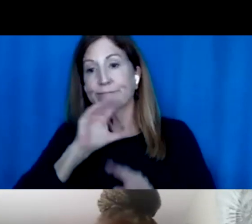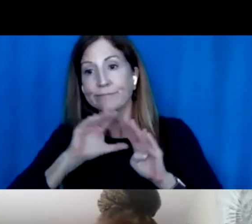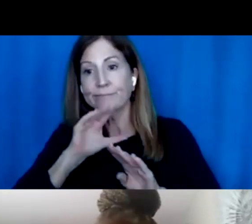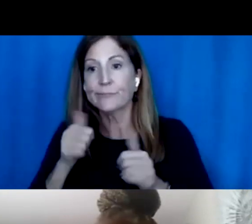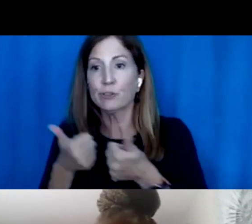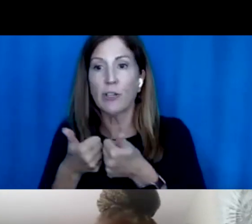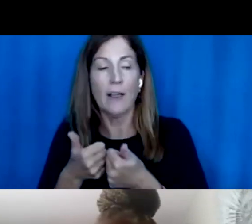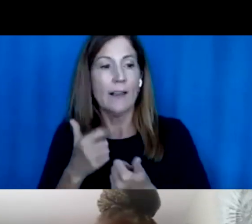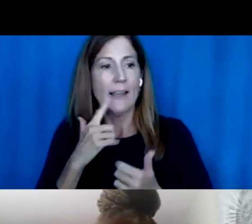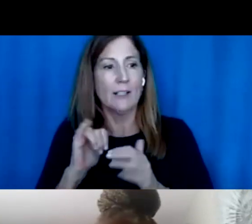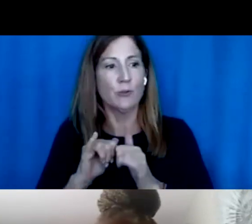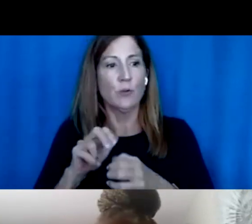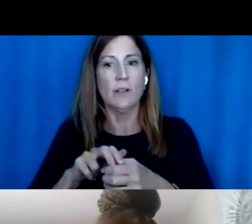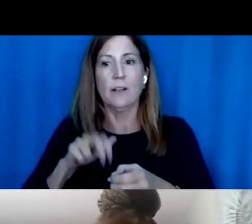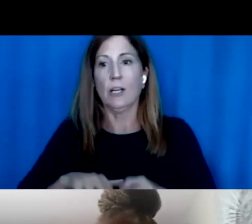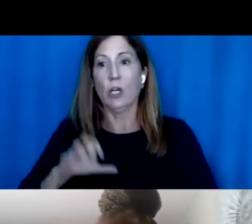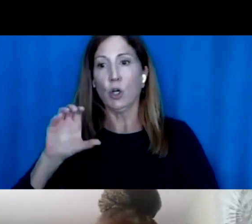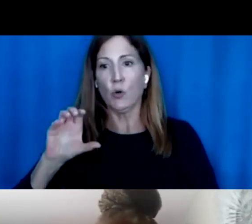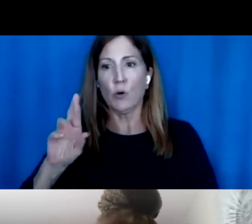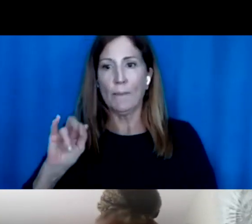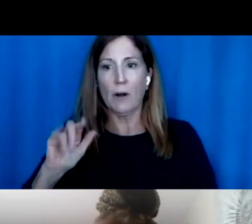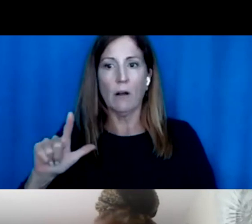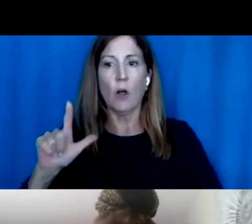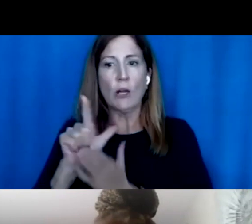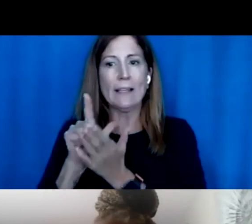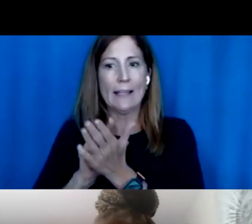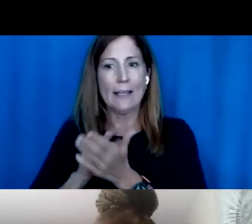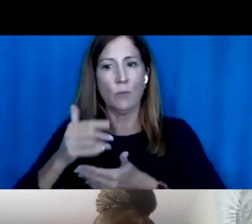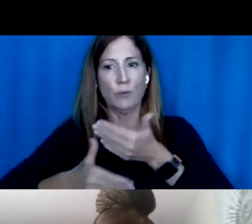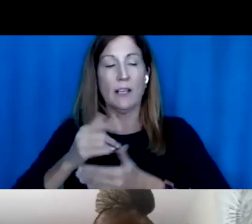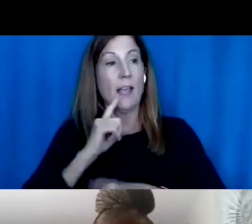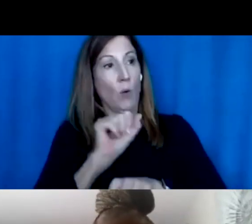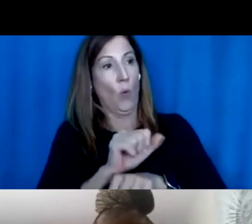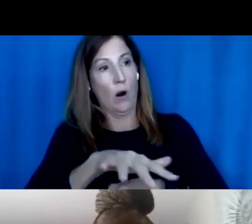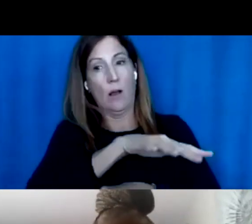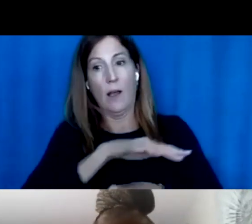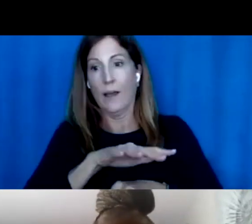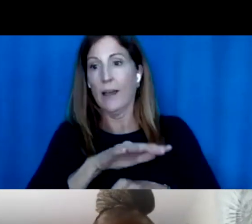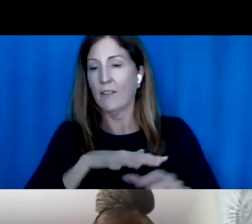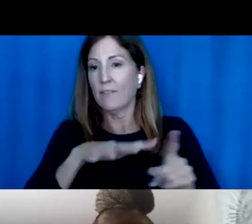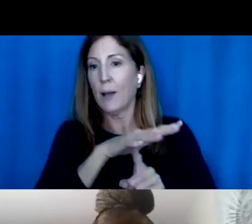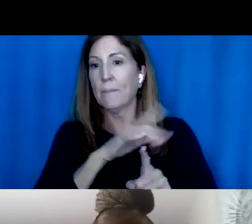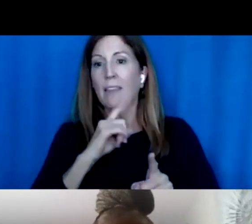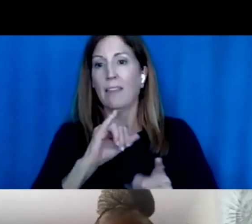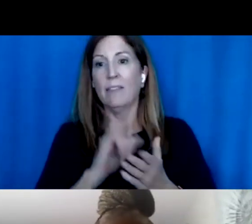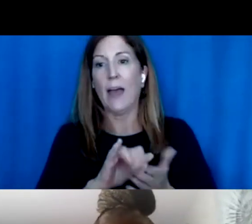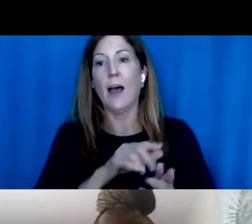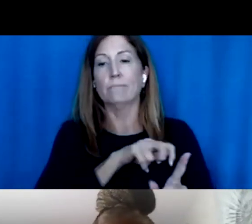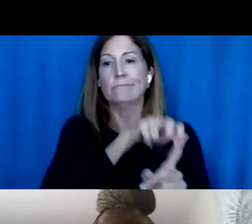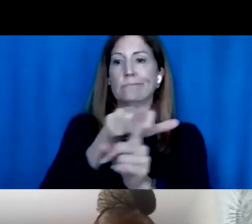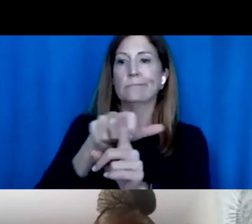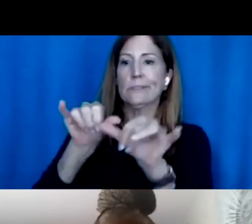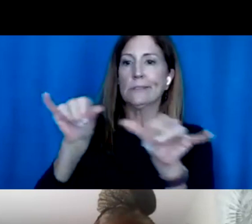need to step away from criminal legal procedures in a workplace environment that usually normally turns to systems instead